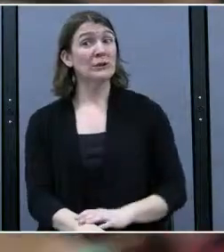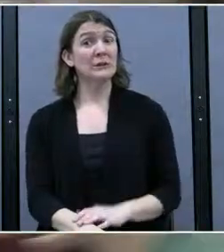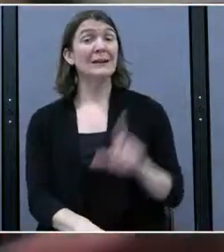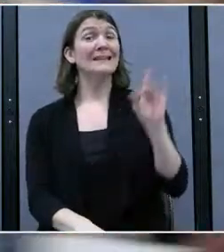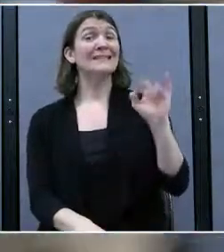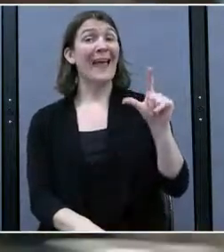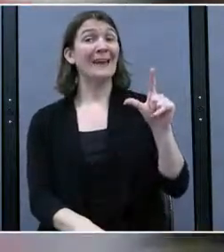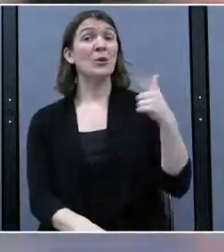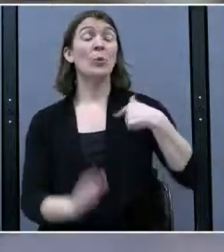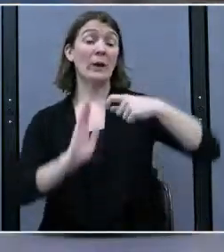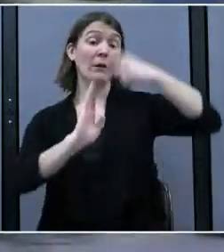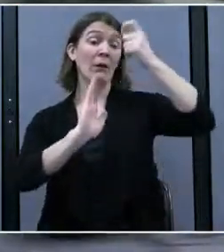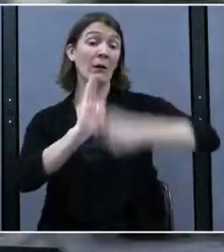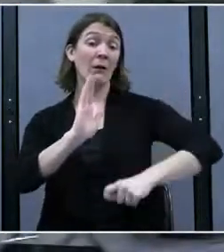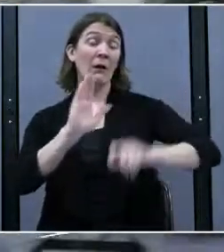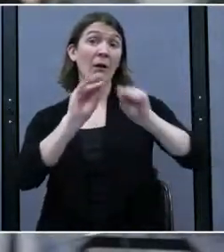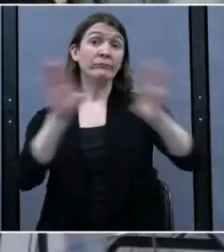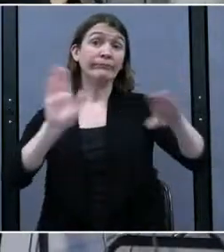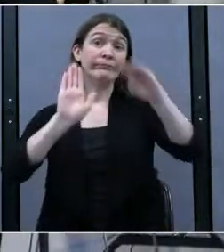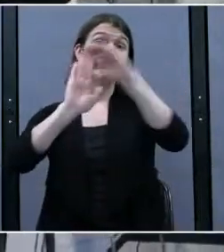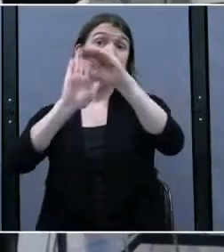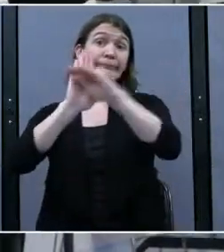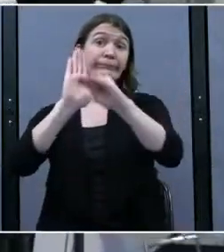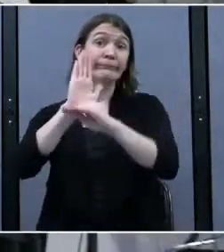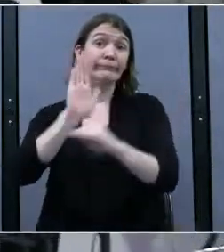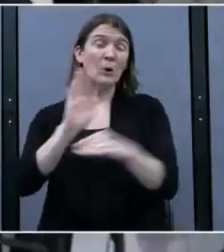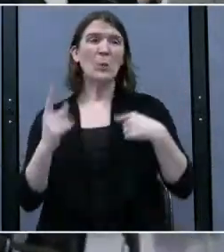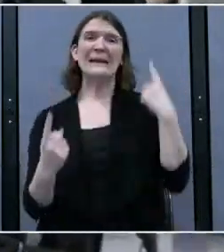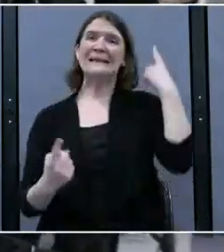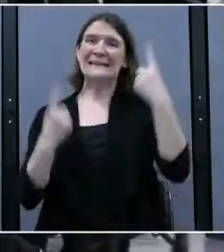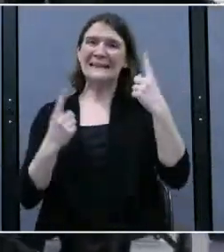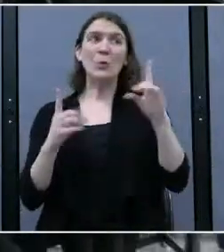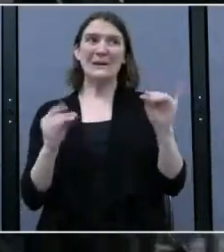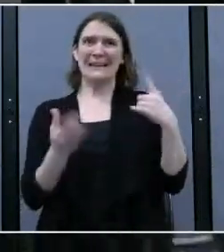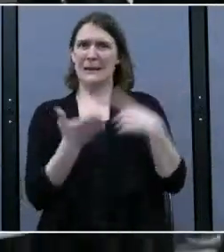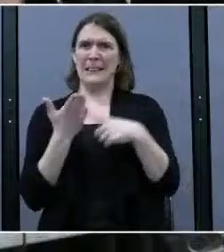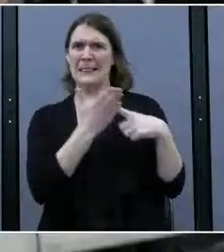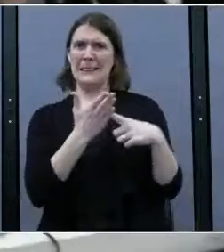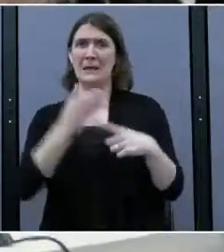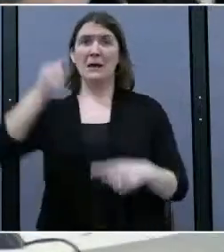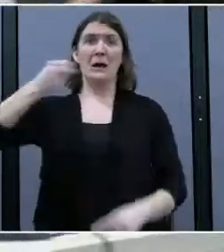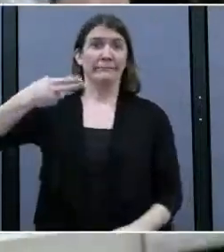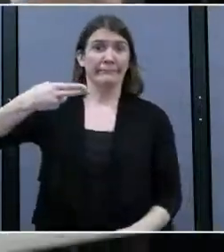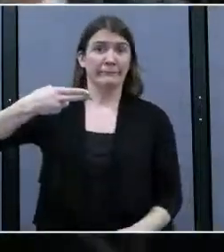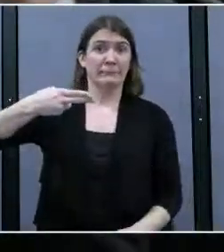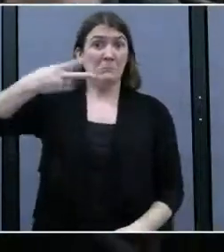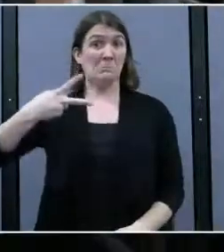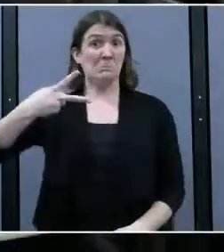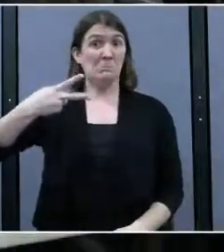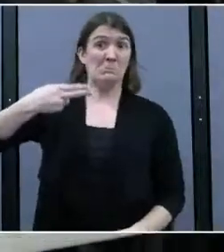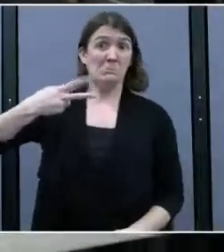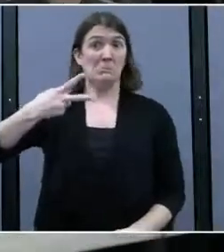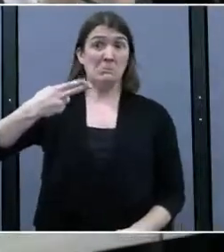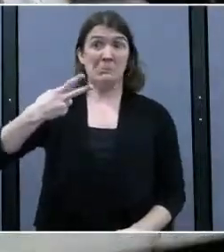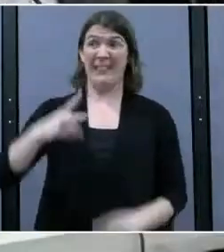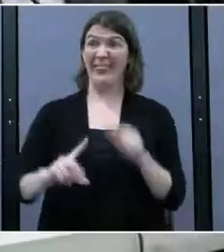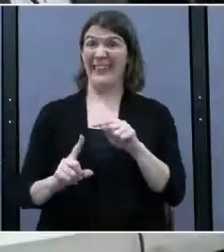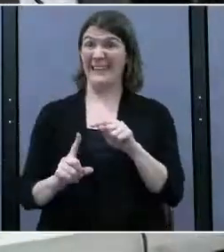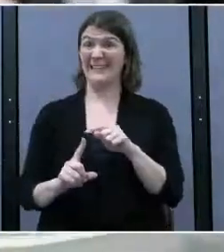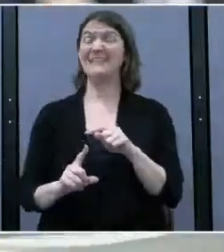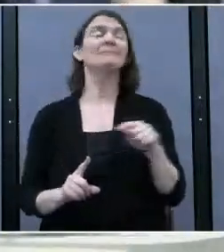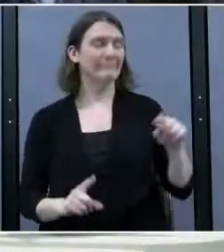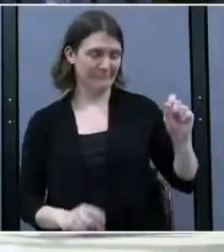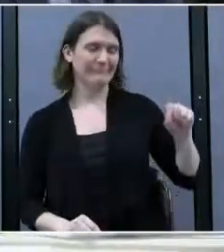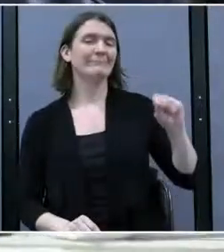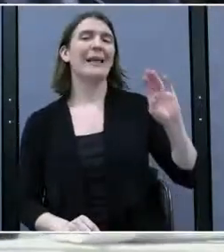made the warning. I remember we had a consideration of splitting up one of the questions. Was it this one? It was